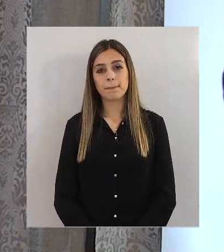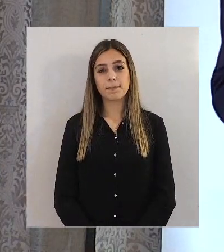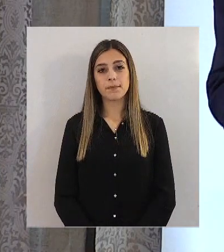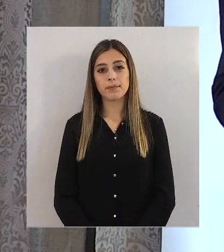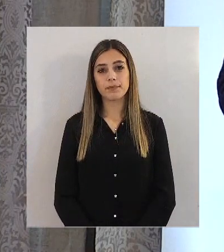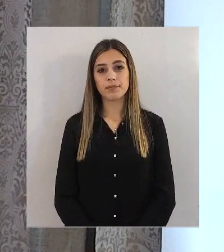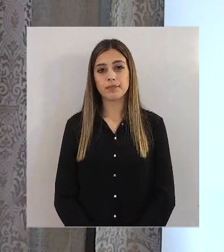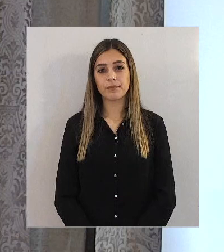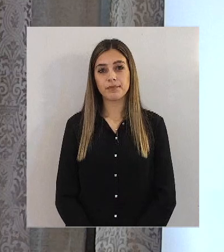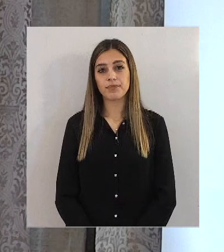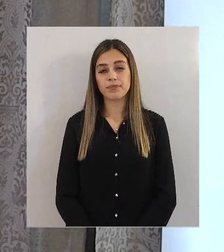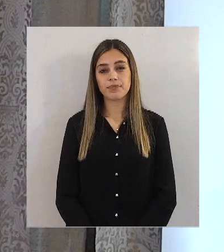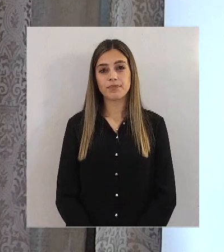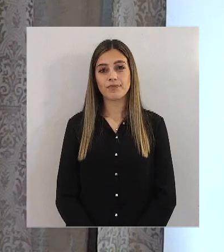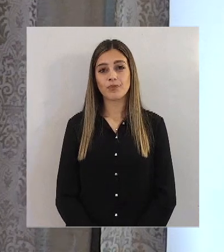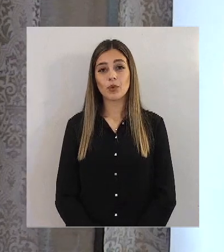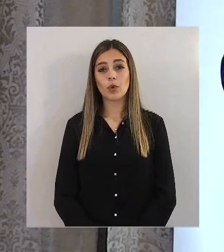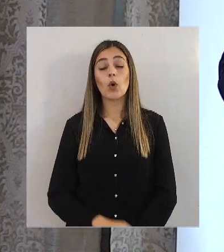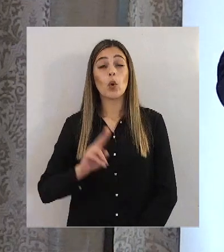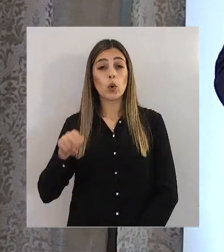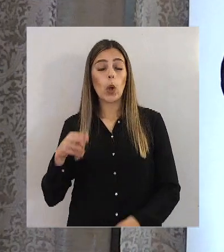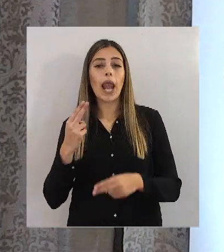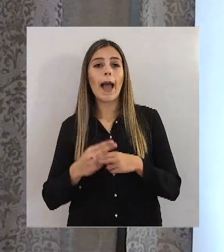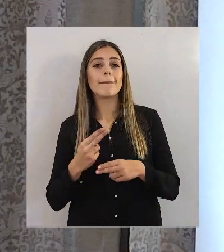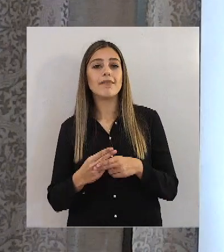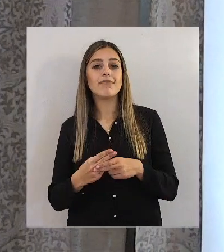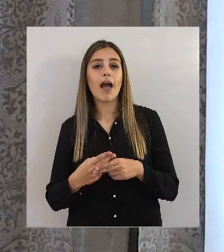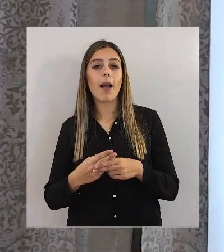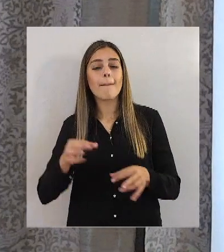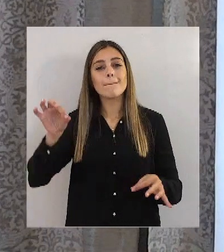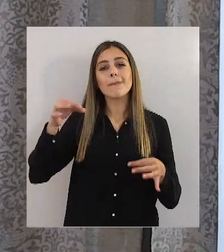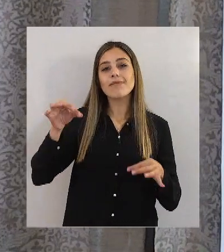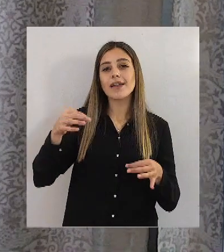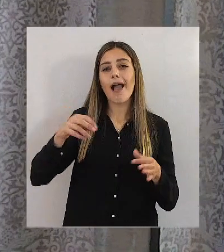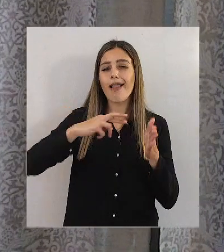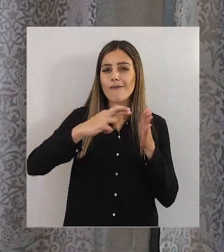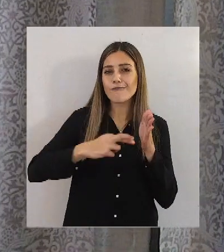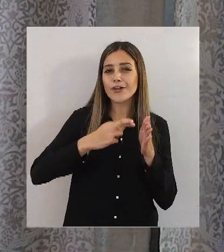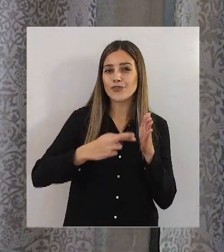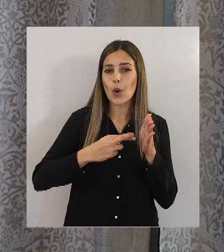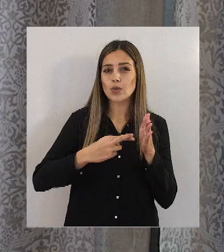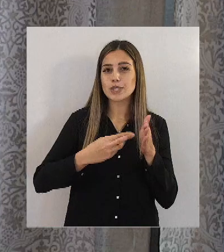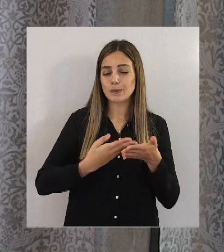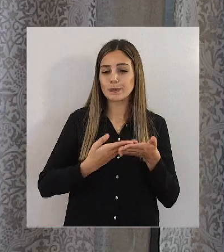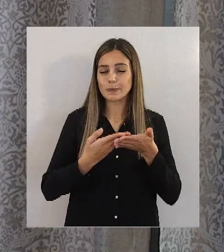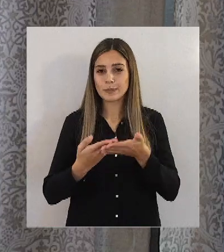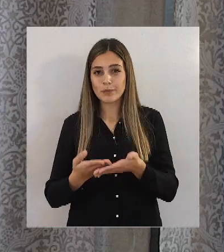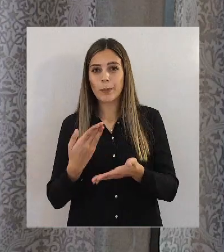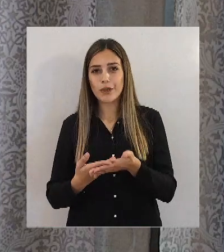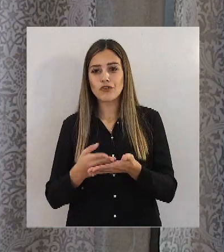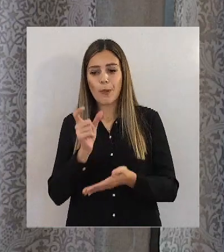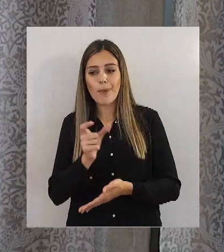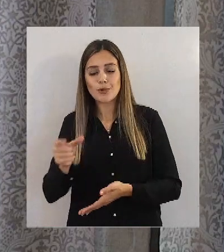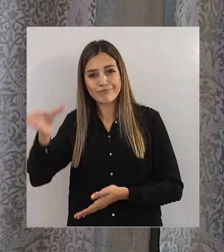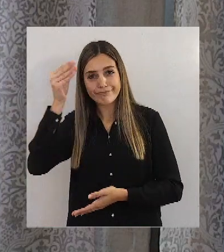say, some audiovisual material. We're privileged to be having the opportunity to see some of these audiovisual packages